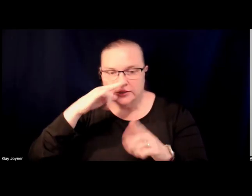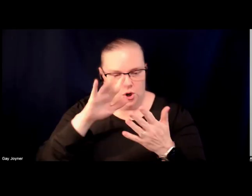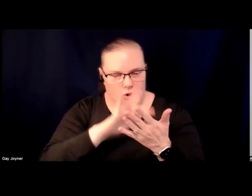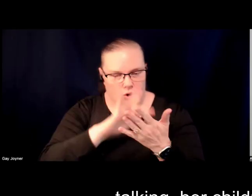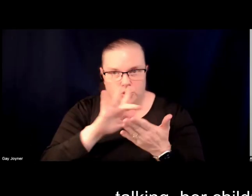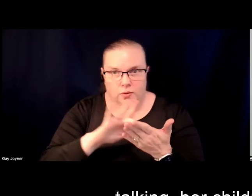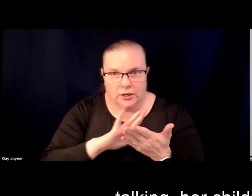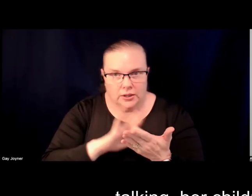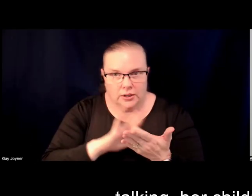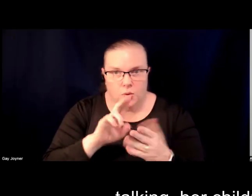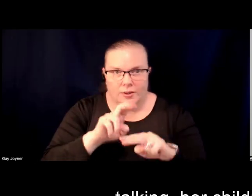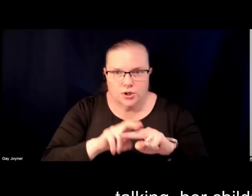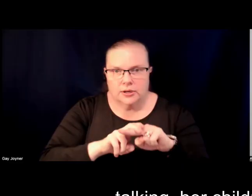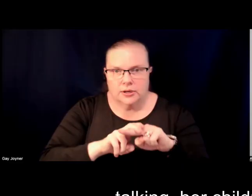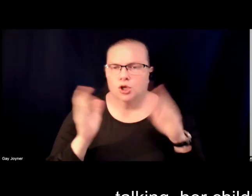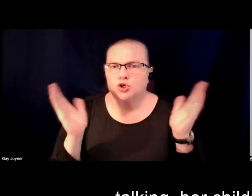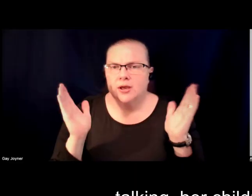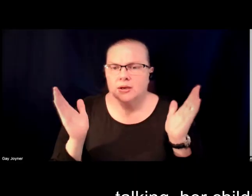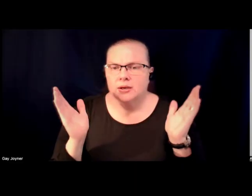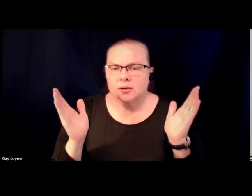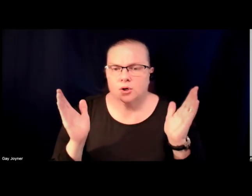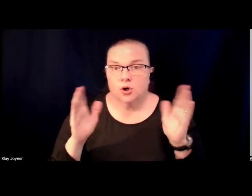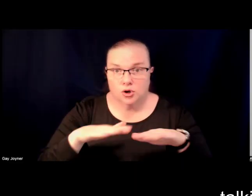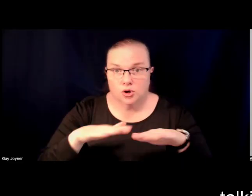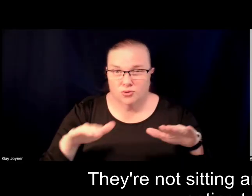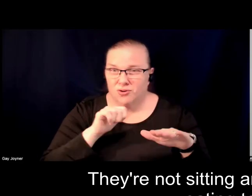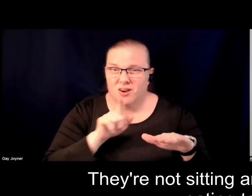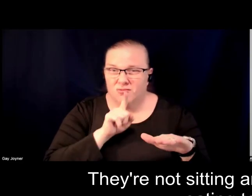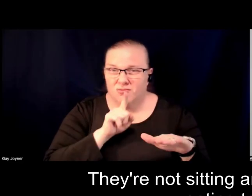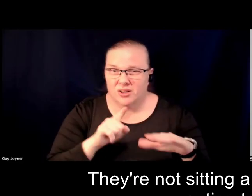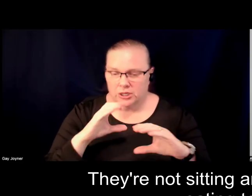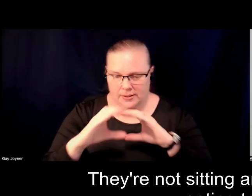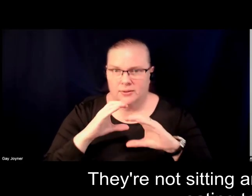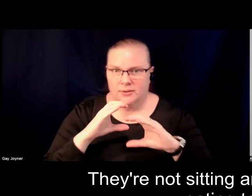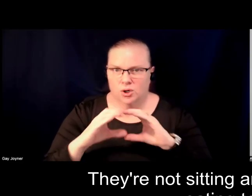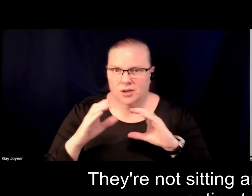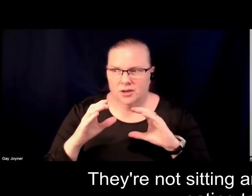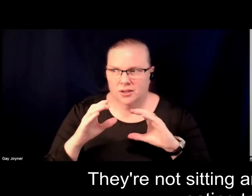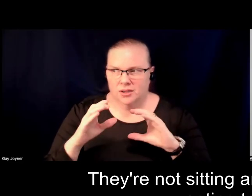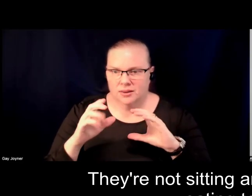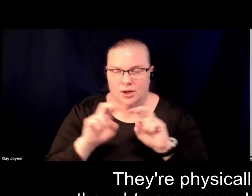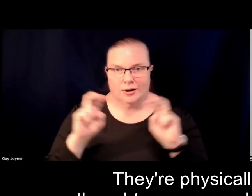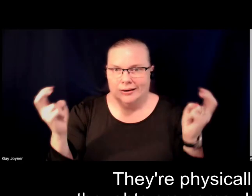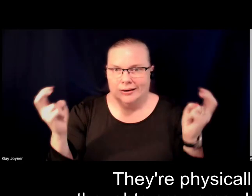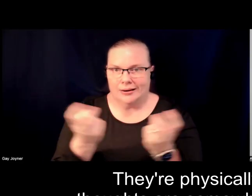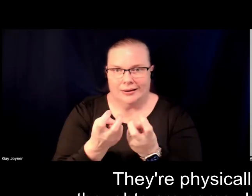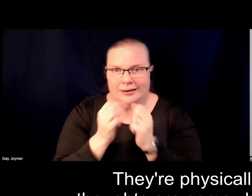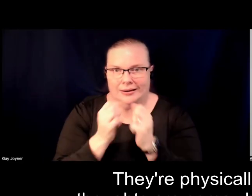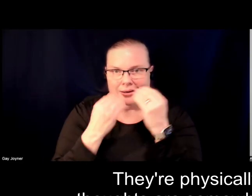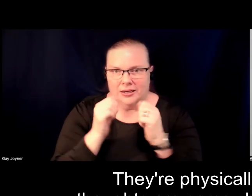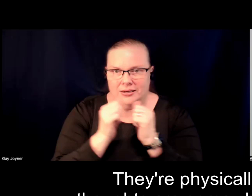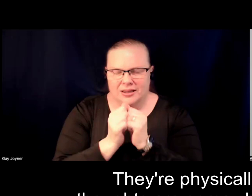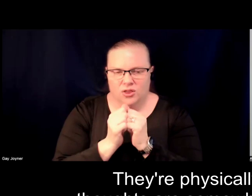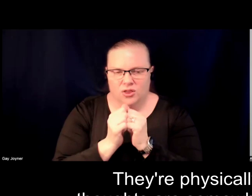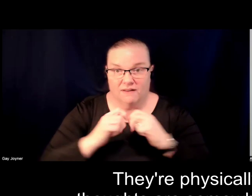sitting talking. Her children really aren't talking. They're not sitting around the table and eating together. They're physically